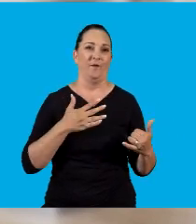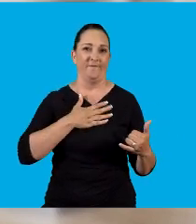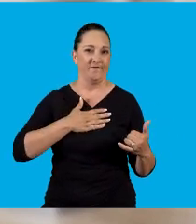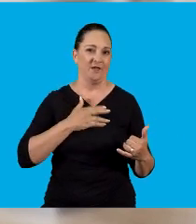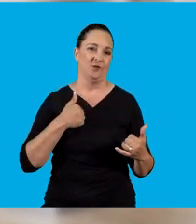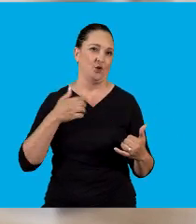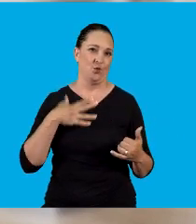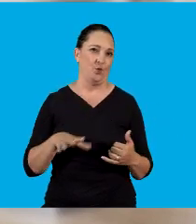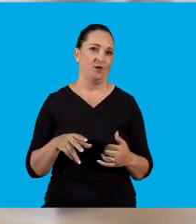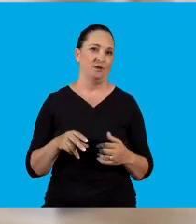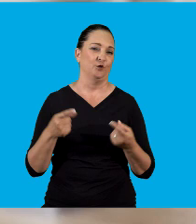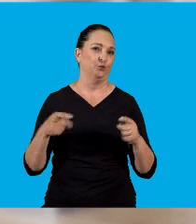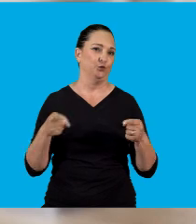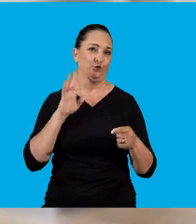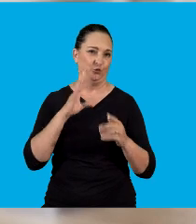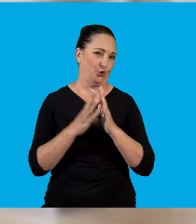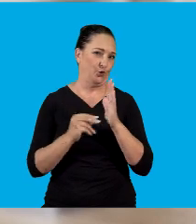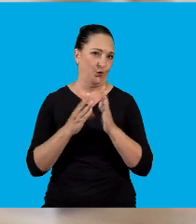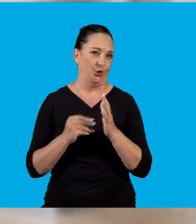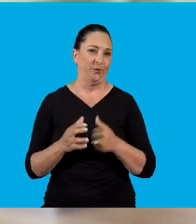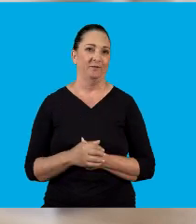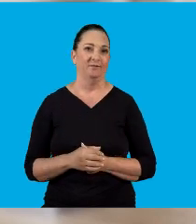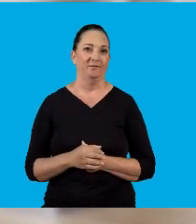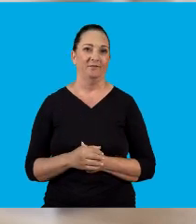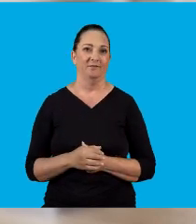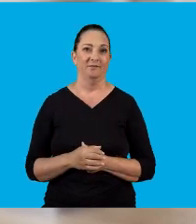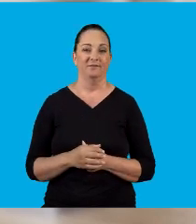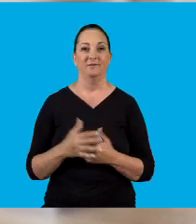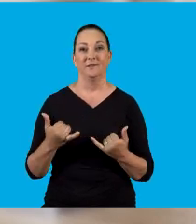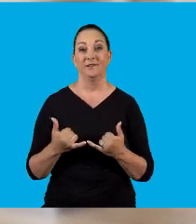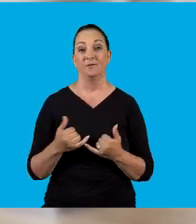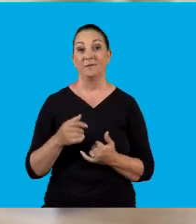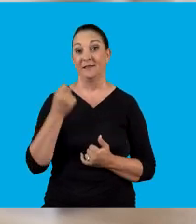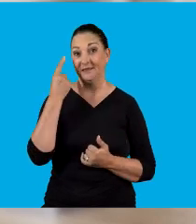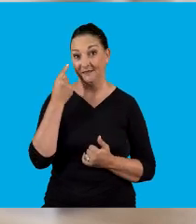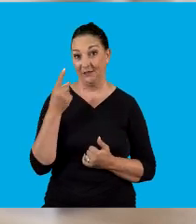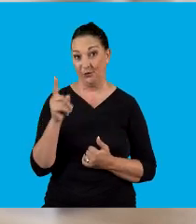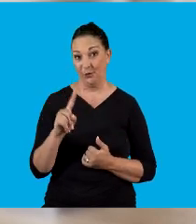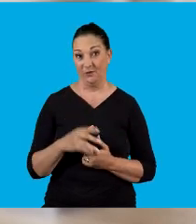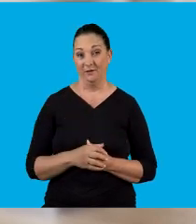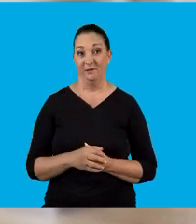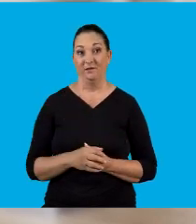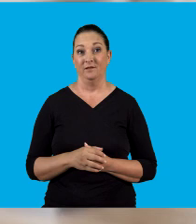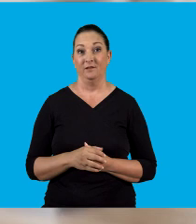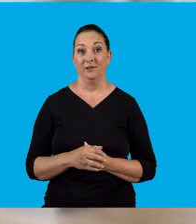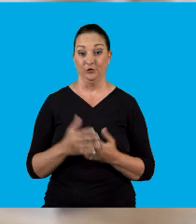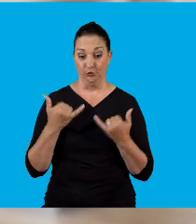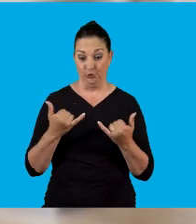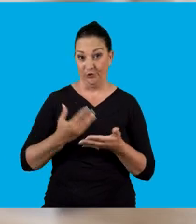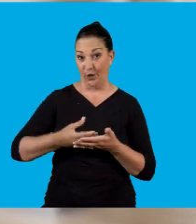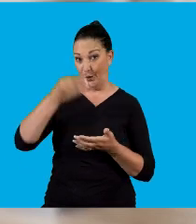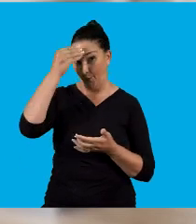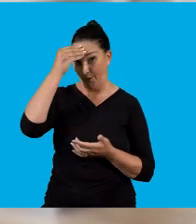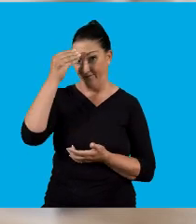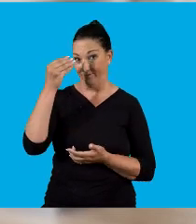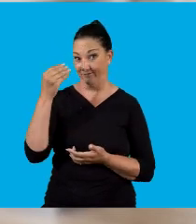it won't even assist, because their music is going to be copied. With that being said, now you need to understand that whatever